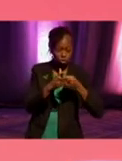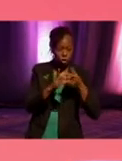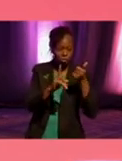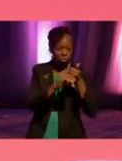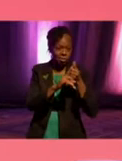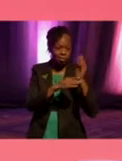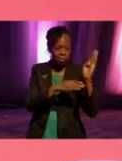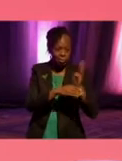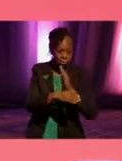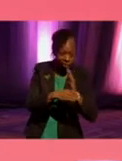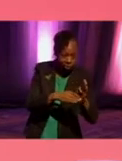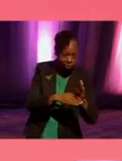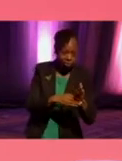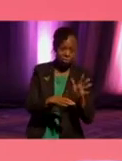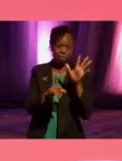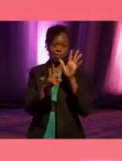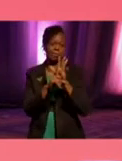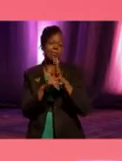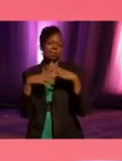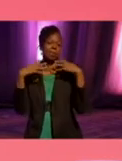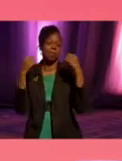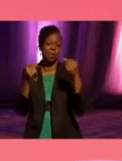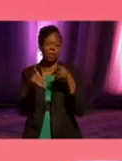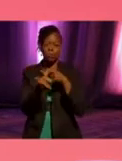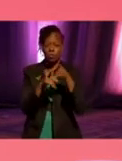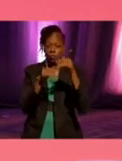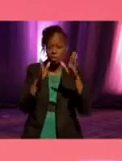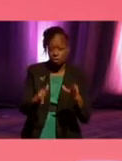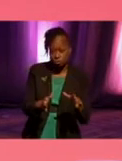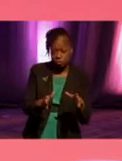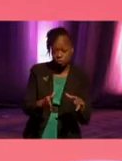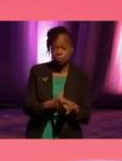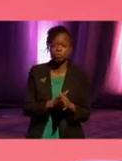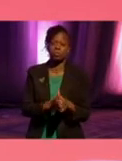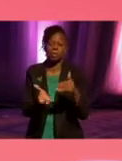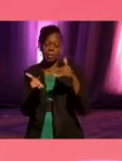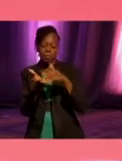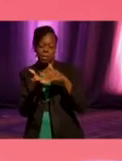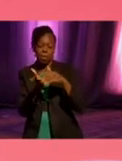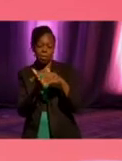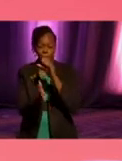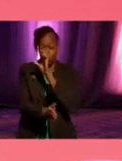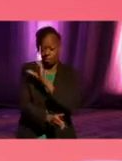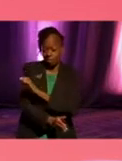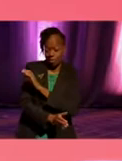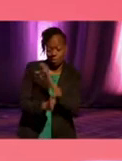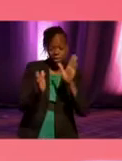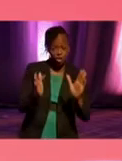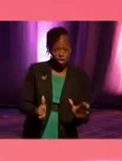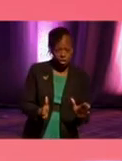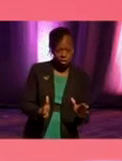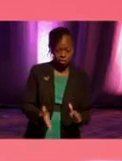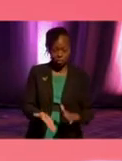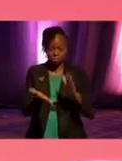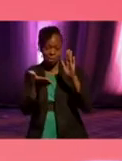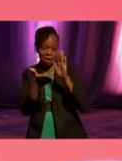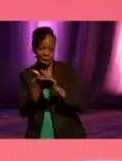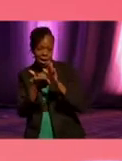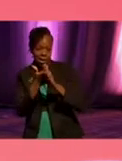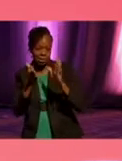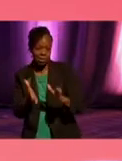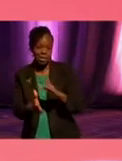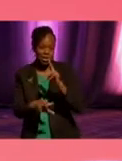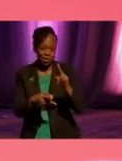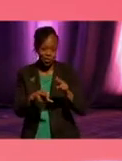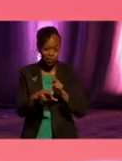it's public health professionals, it's medical clinicians, it's academicians, and then of course, as I mentioned, it's our